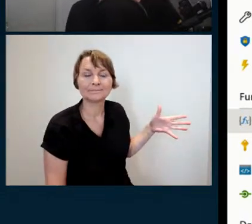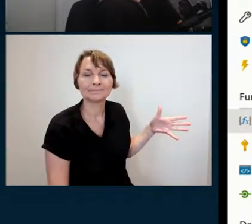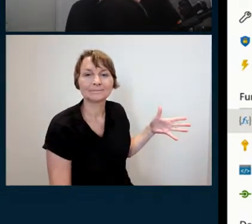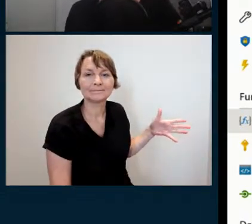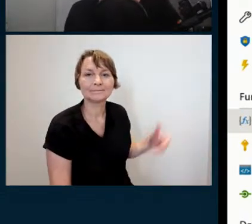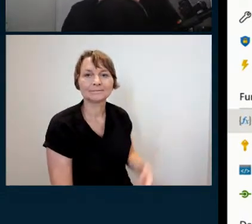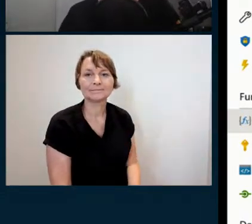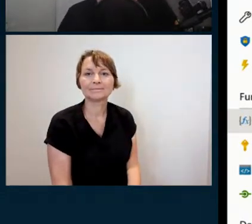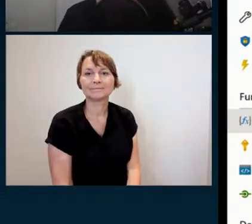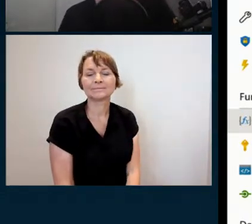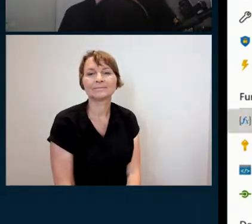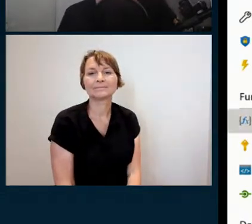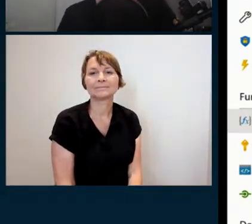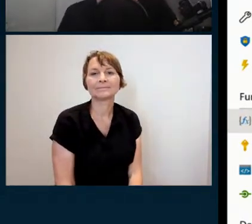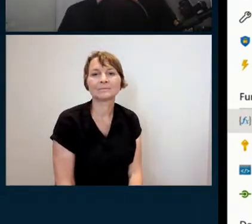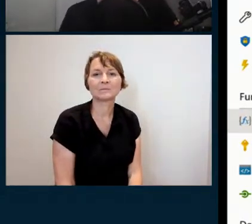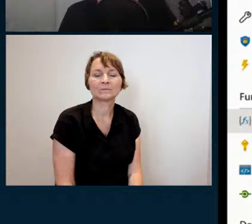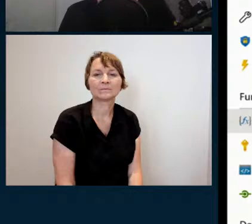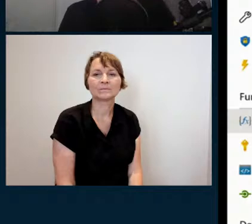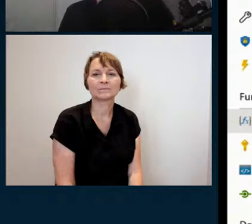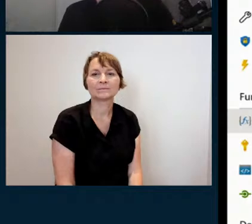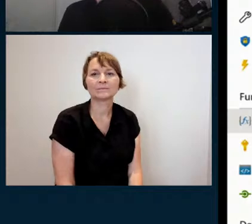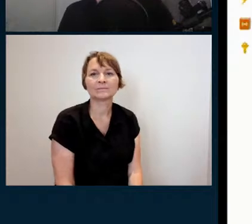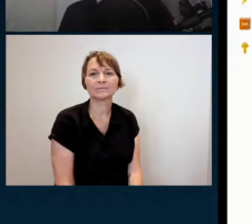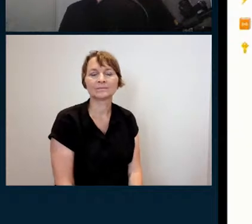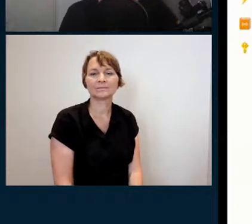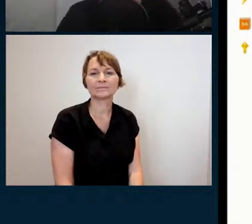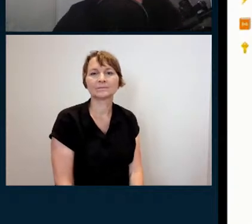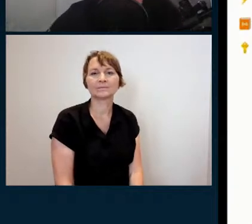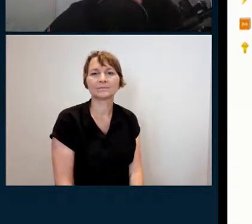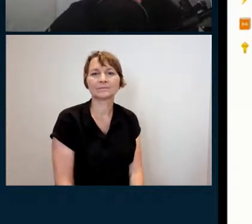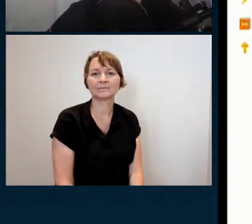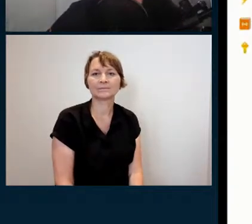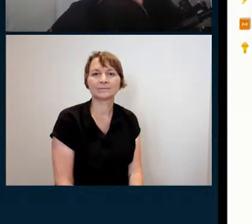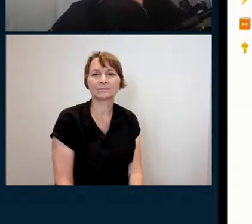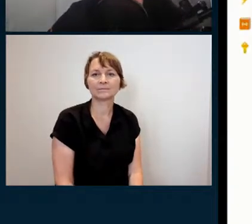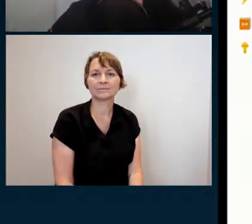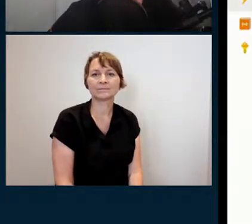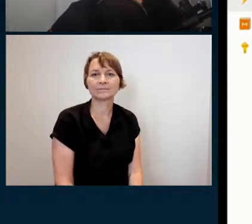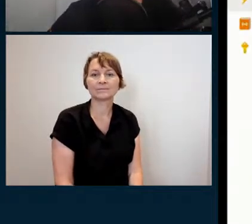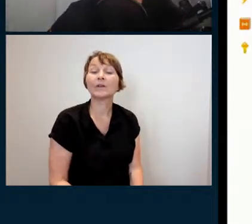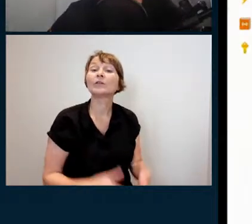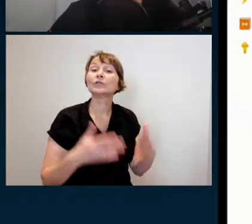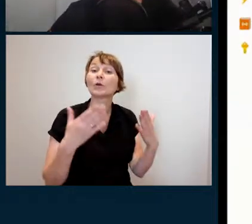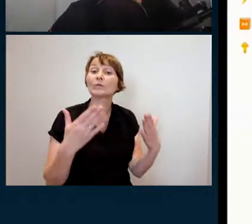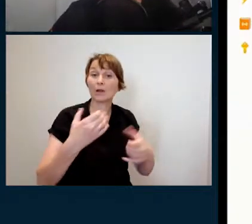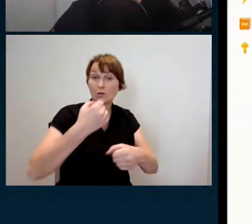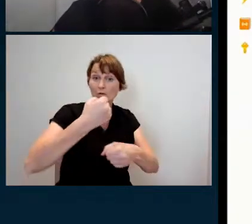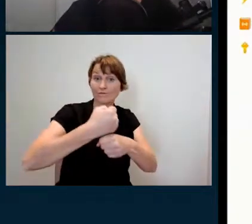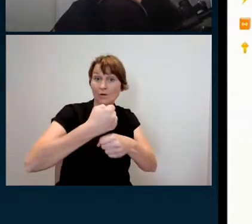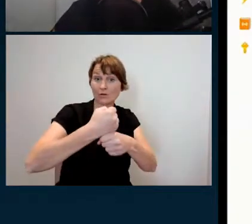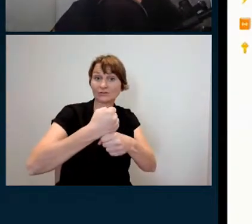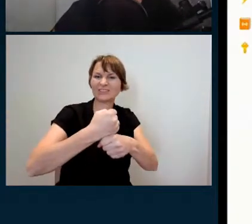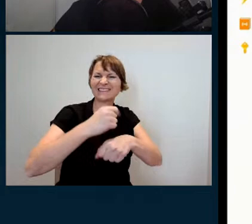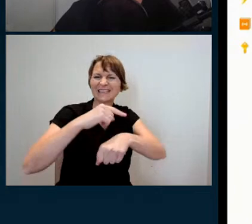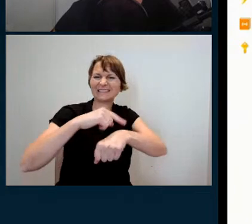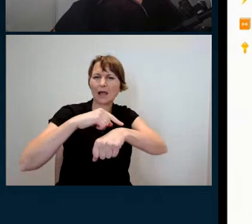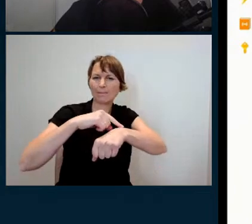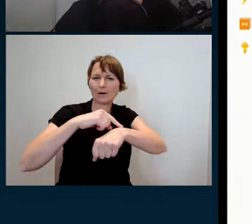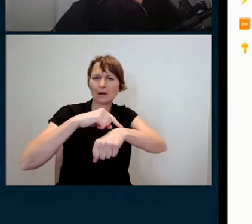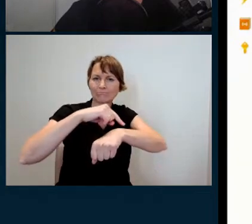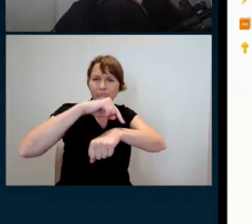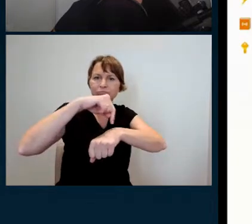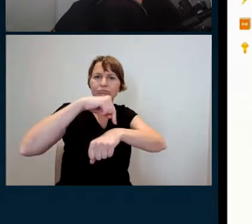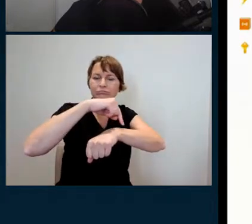And what I'm going to do is start the timer function. And here I have that code and test again,